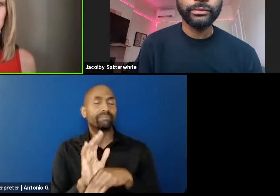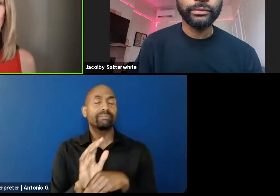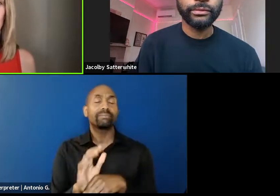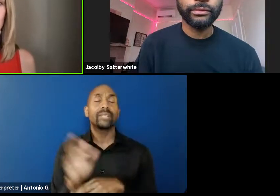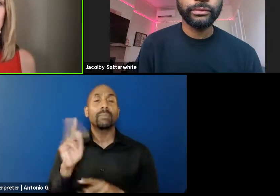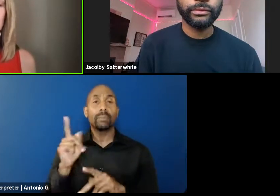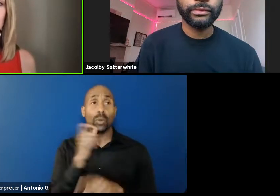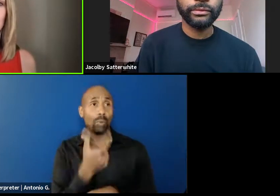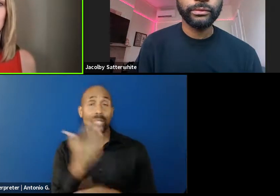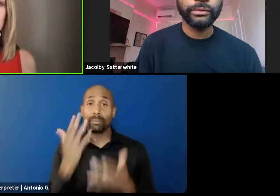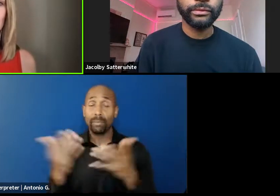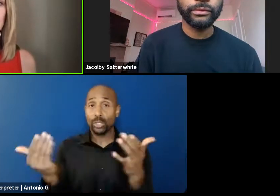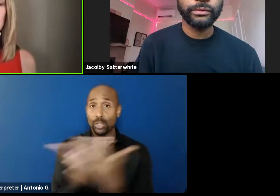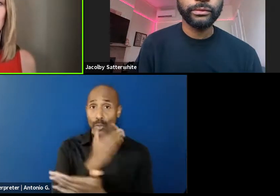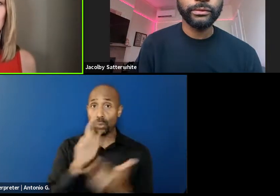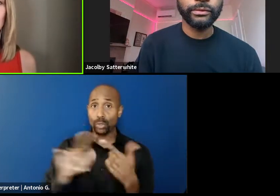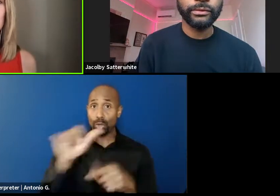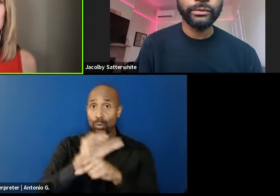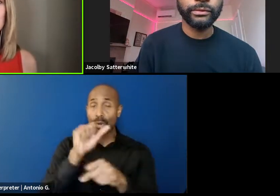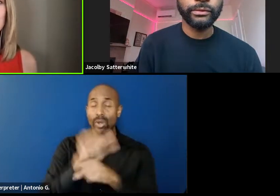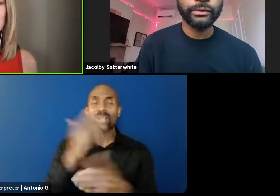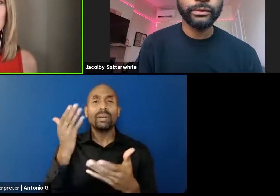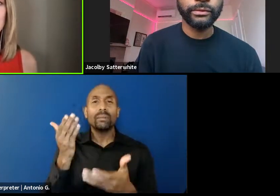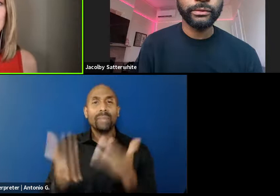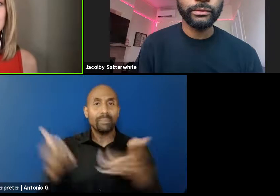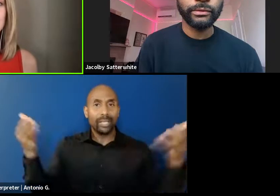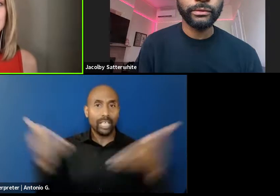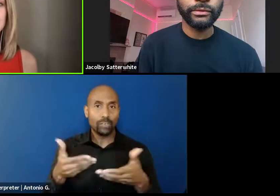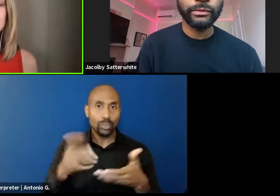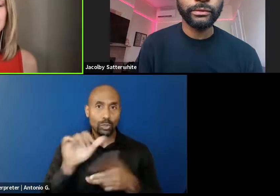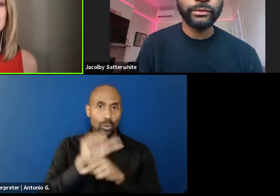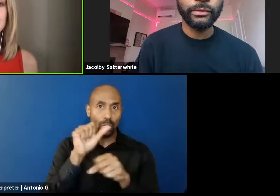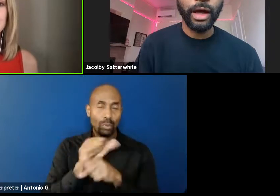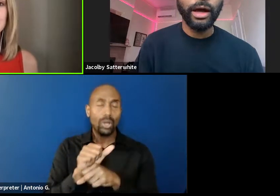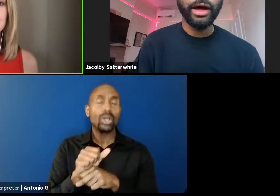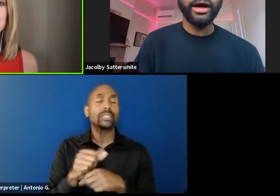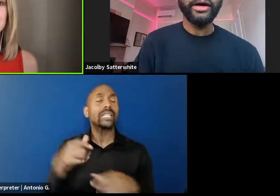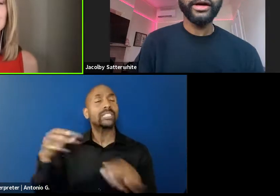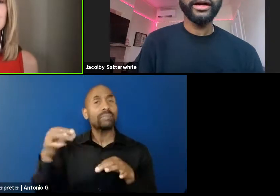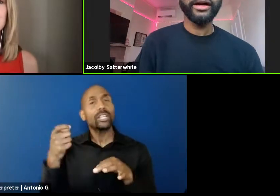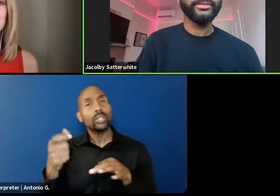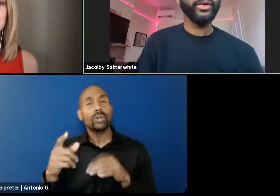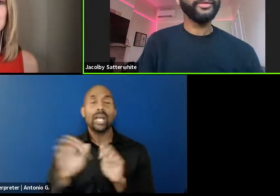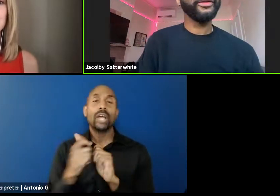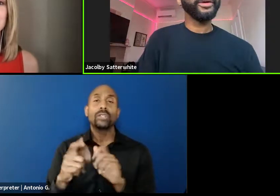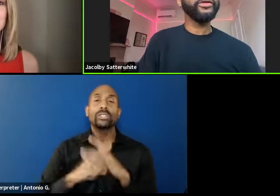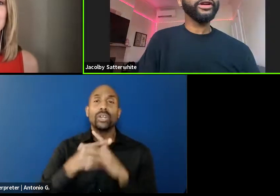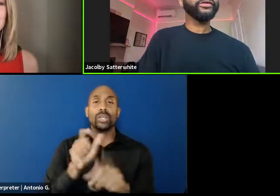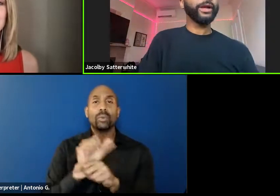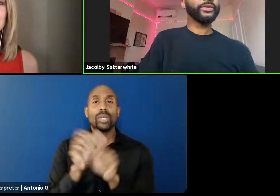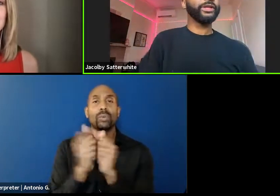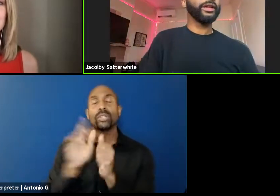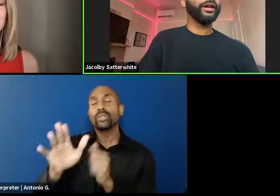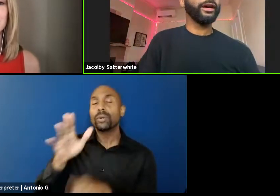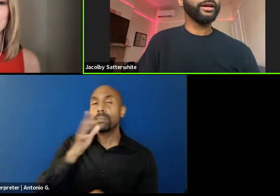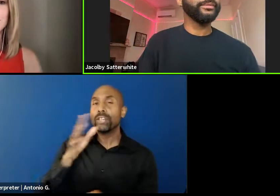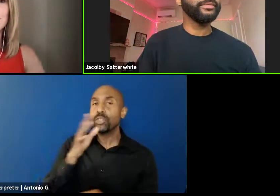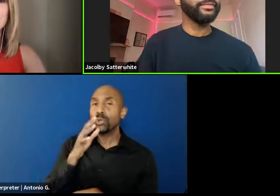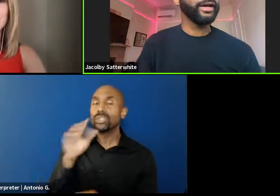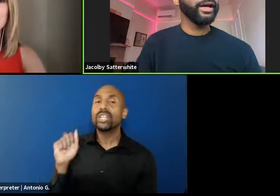tell us a little bit about how you started working with your mother's archive. Okay, well, The Matriarch's